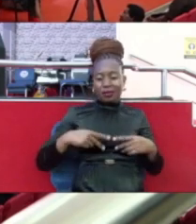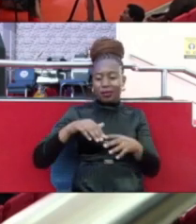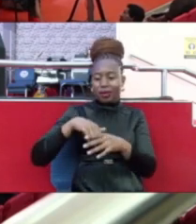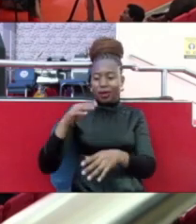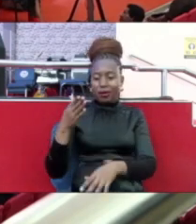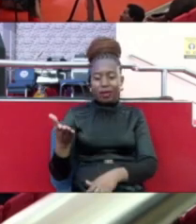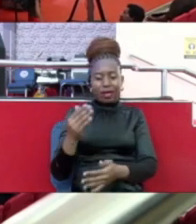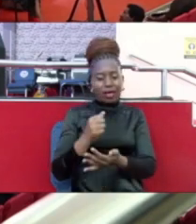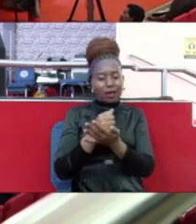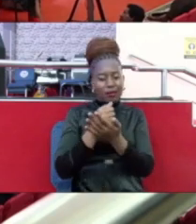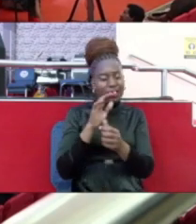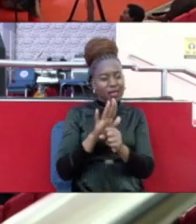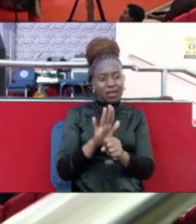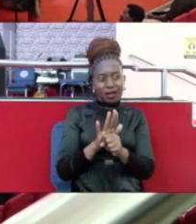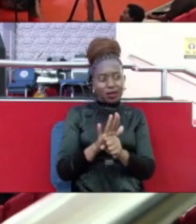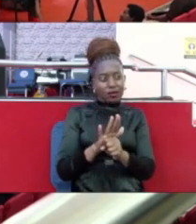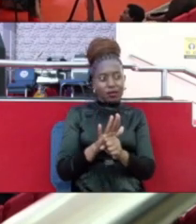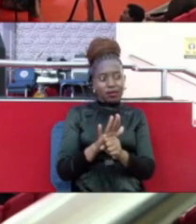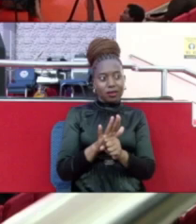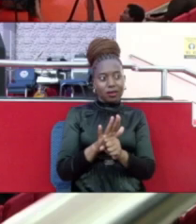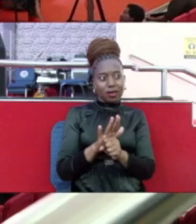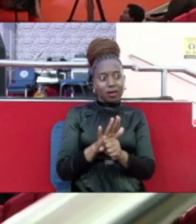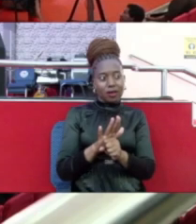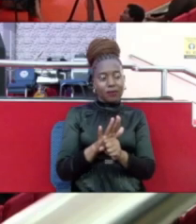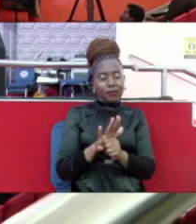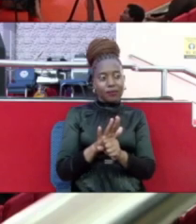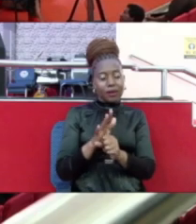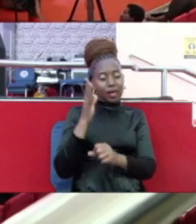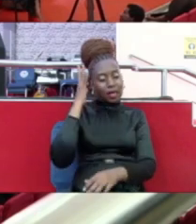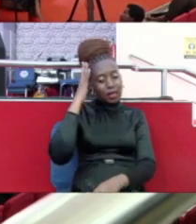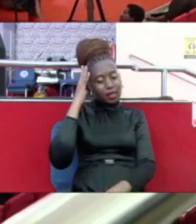much. The Somalis have received